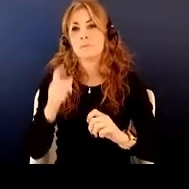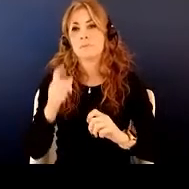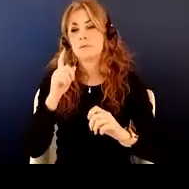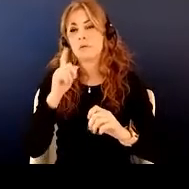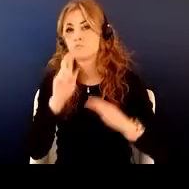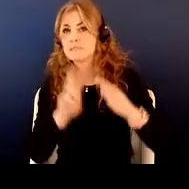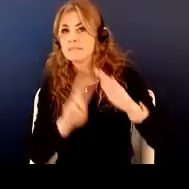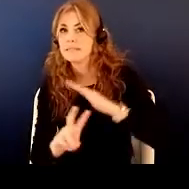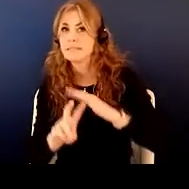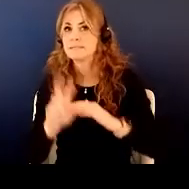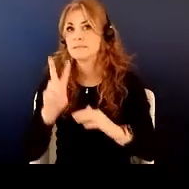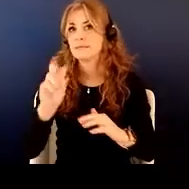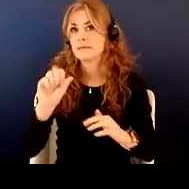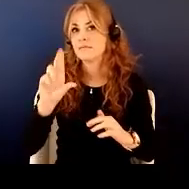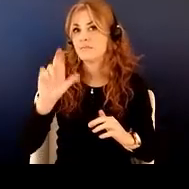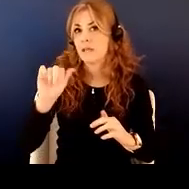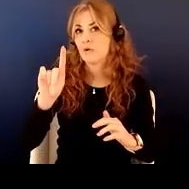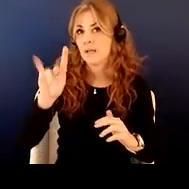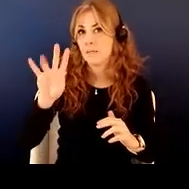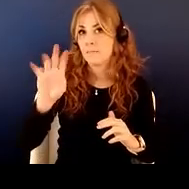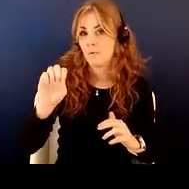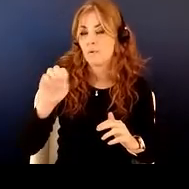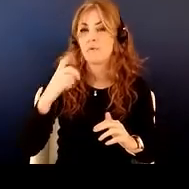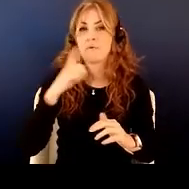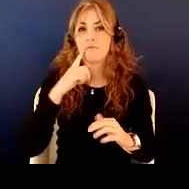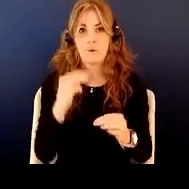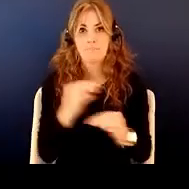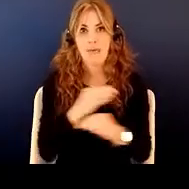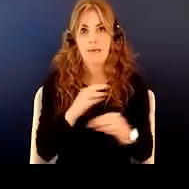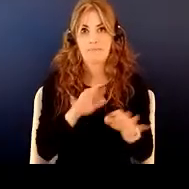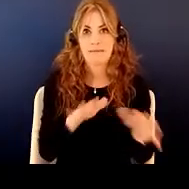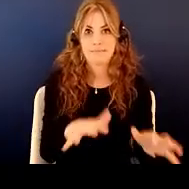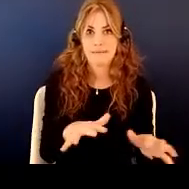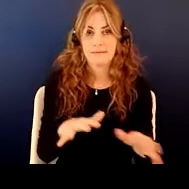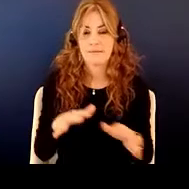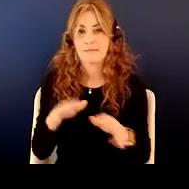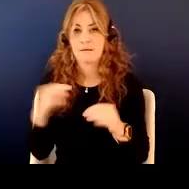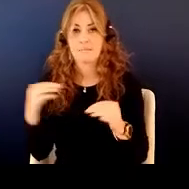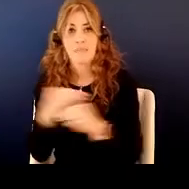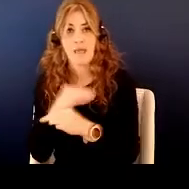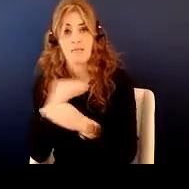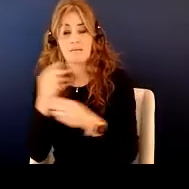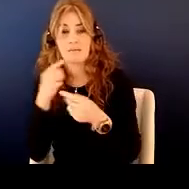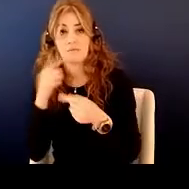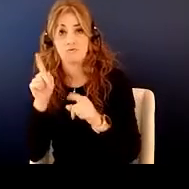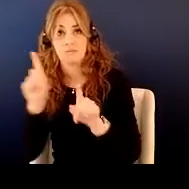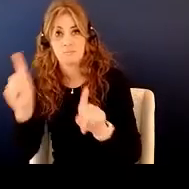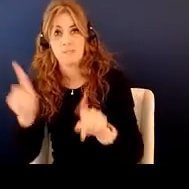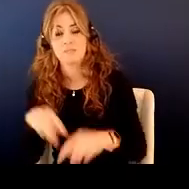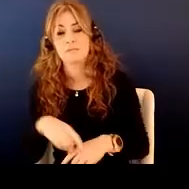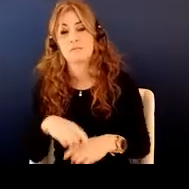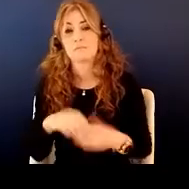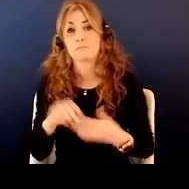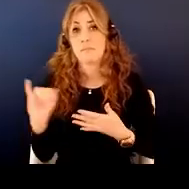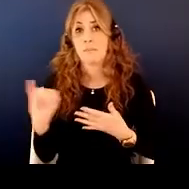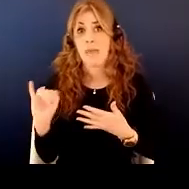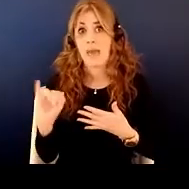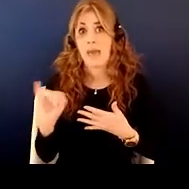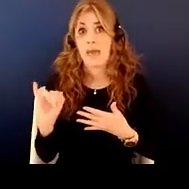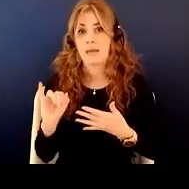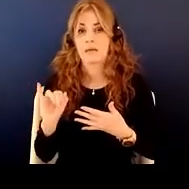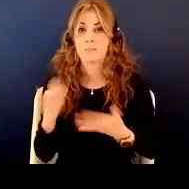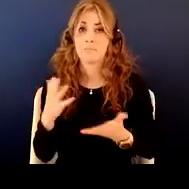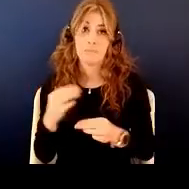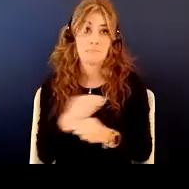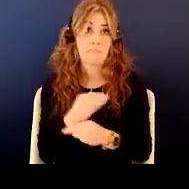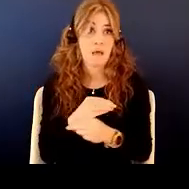variables. So for the math anxiety and math achievement systematic review, our I might be, in essence, math